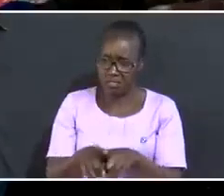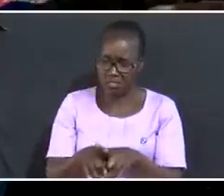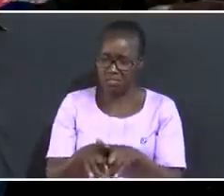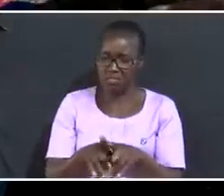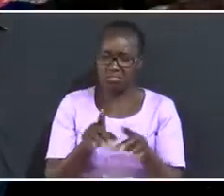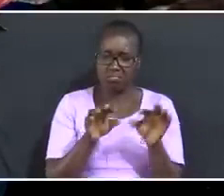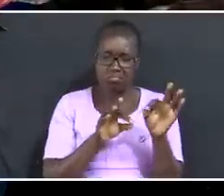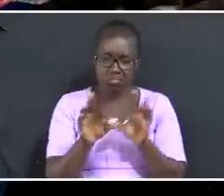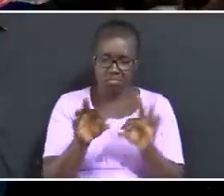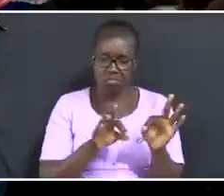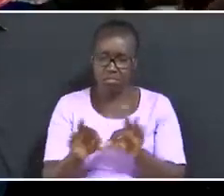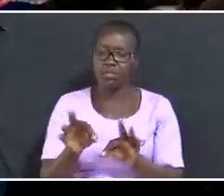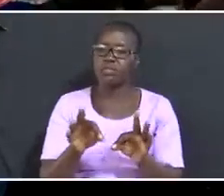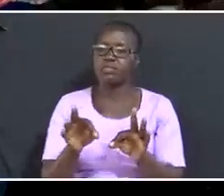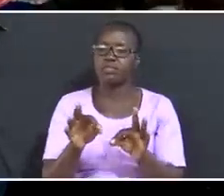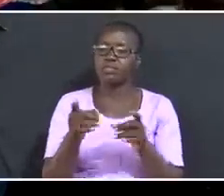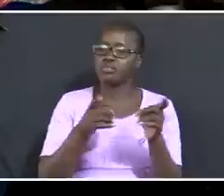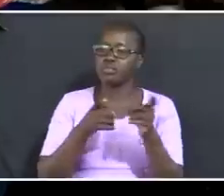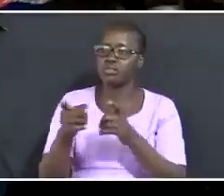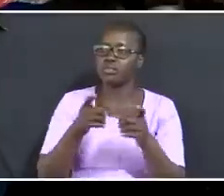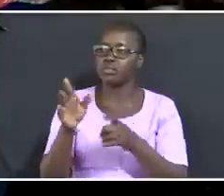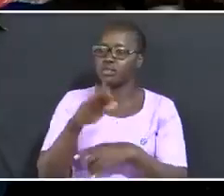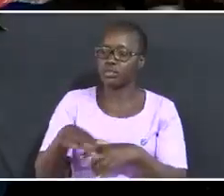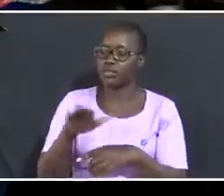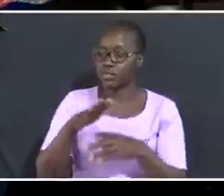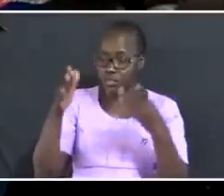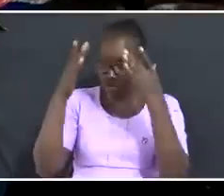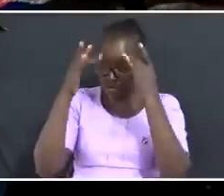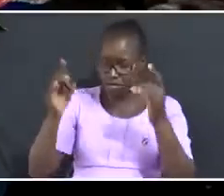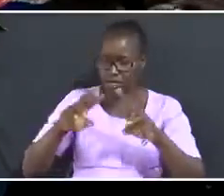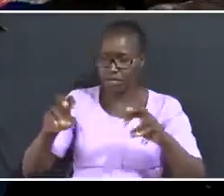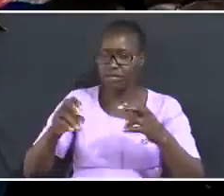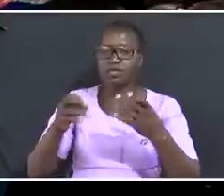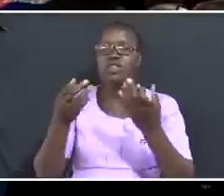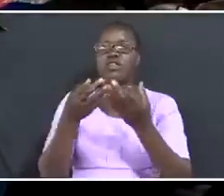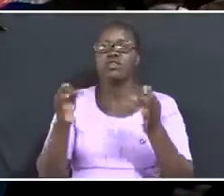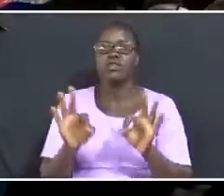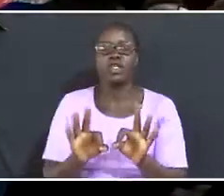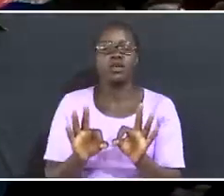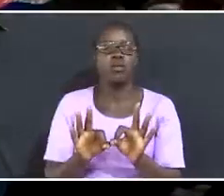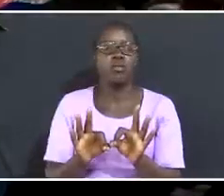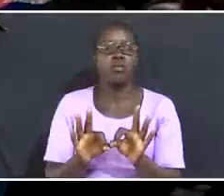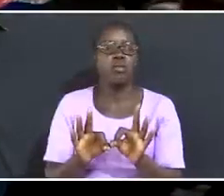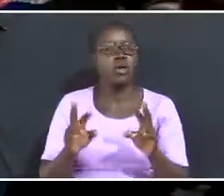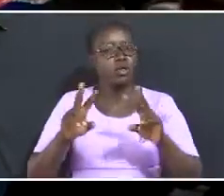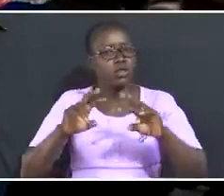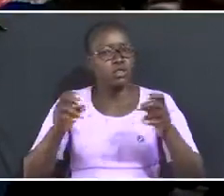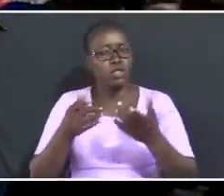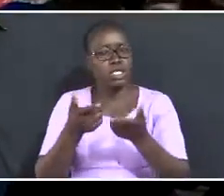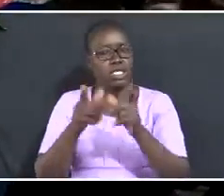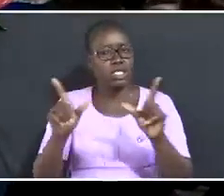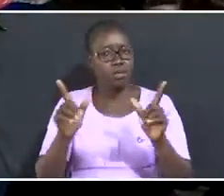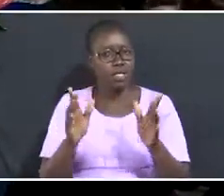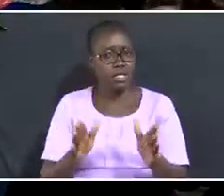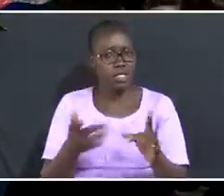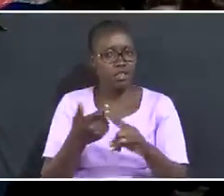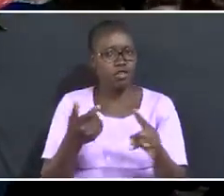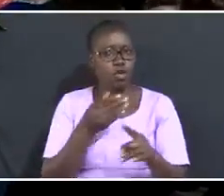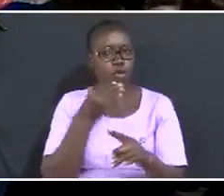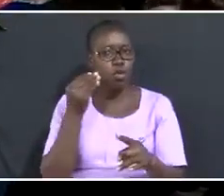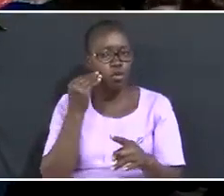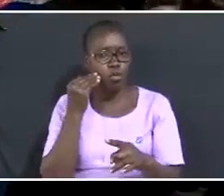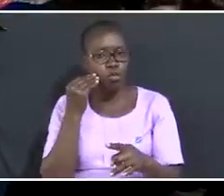a closed environment, he decided to seek freedom, to seek liberty from